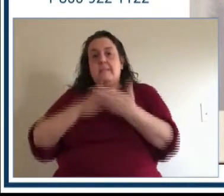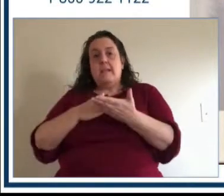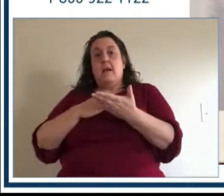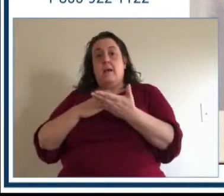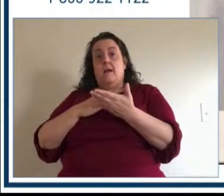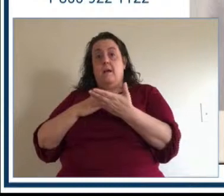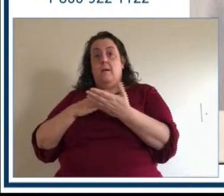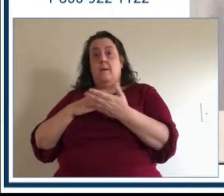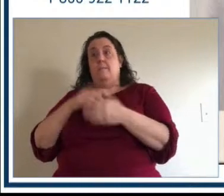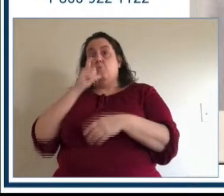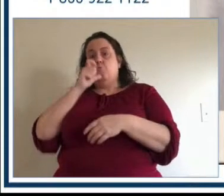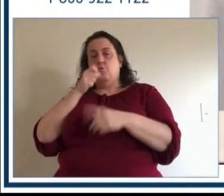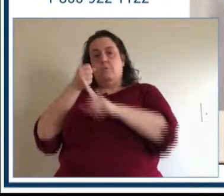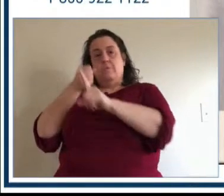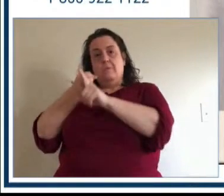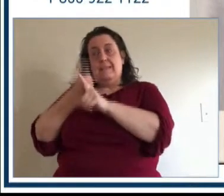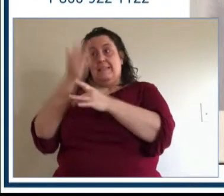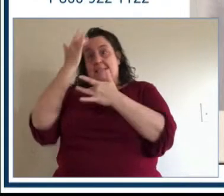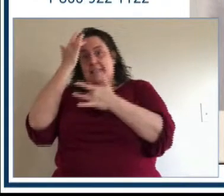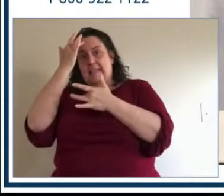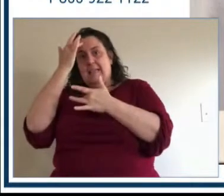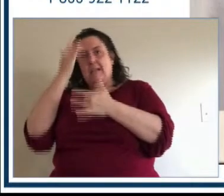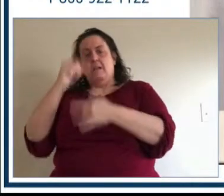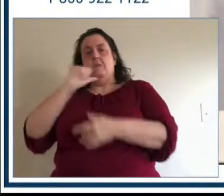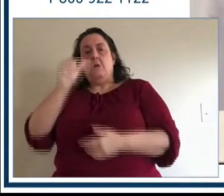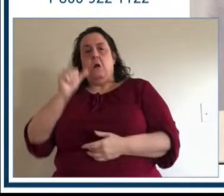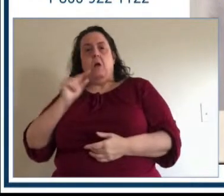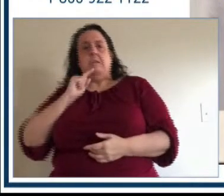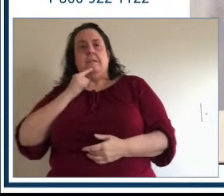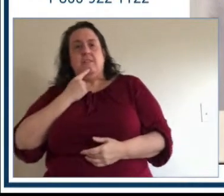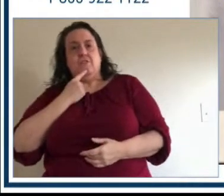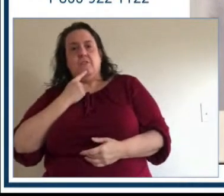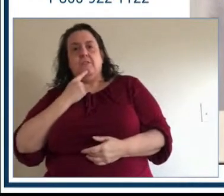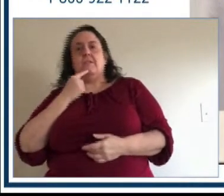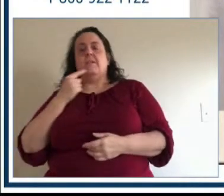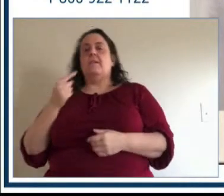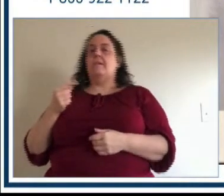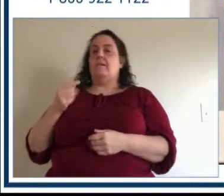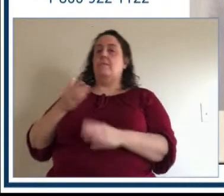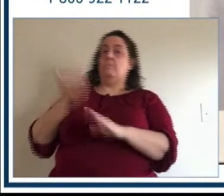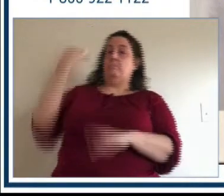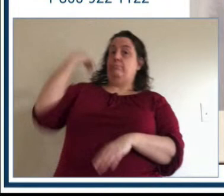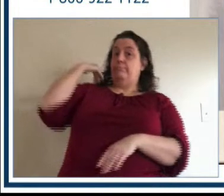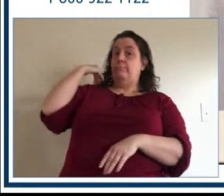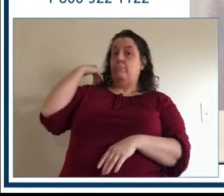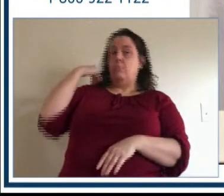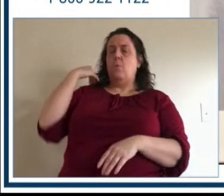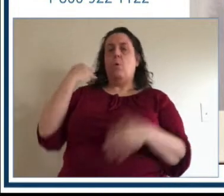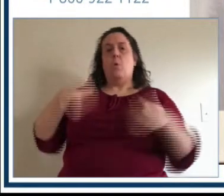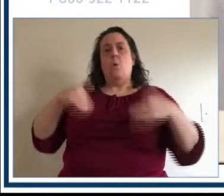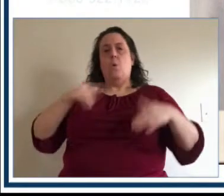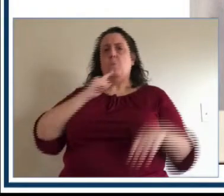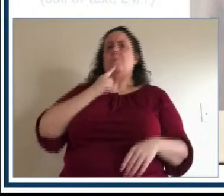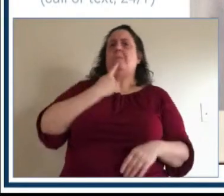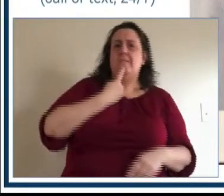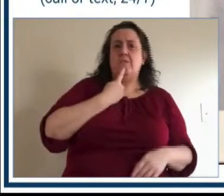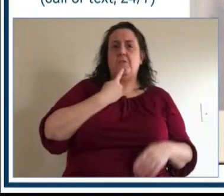is also a good thing. But still, it would not be appropriate to do nothing in the face of such rapid spread.